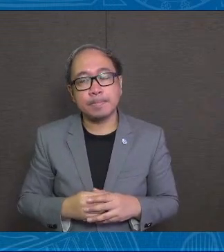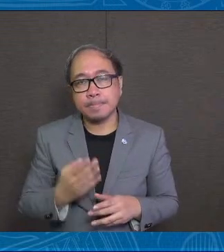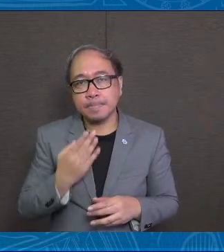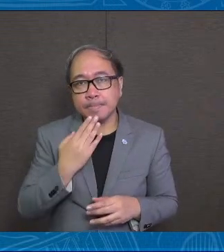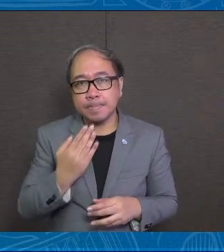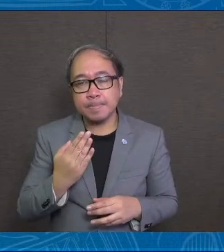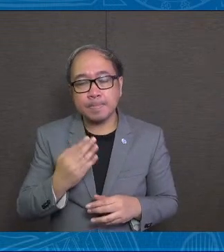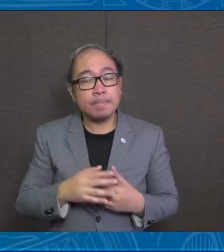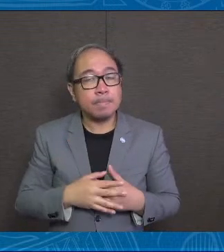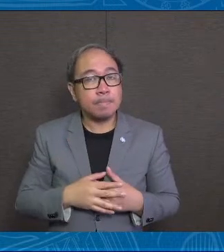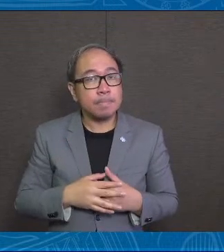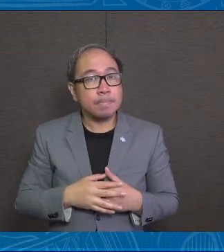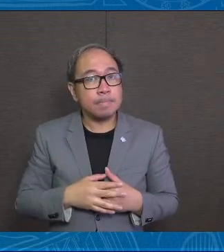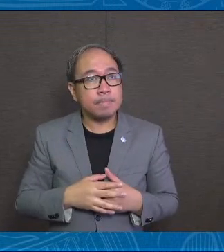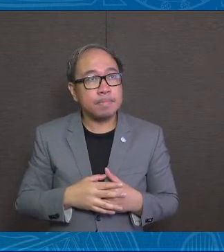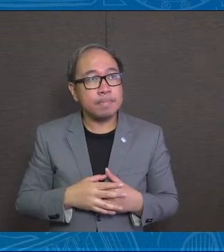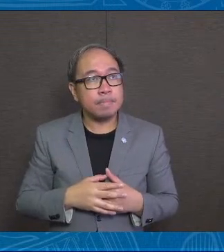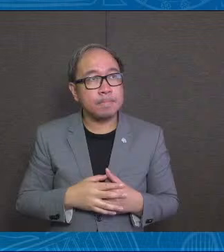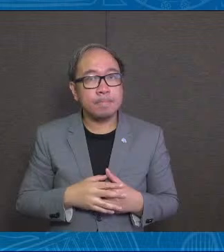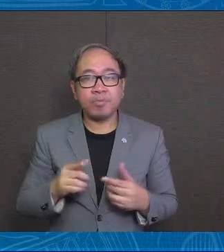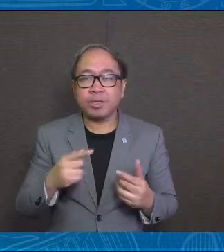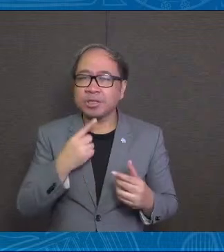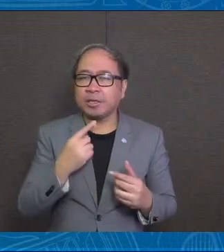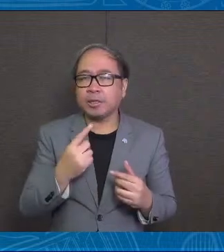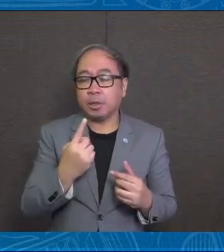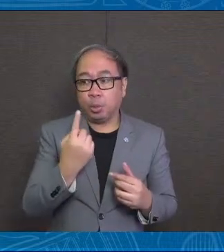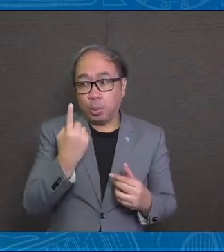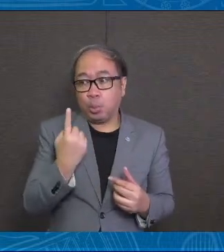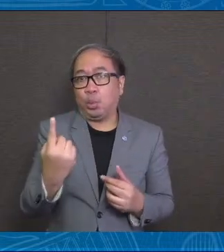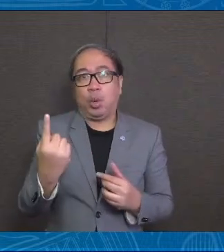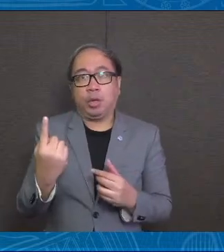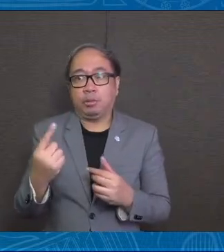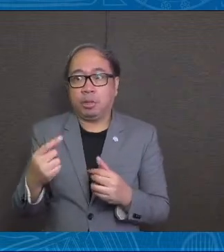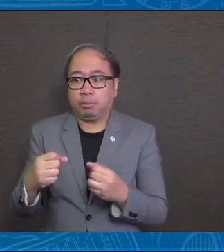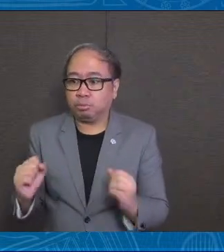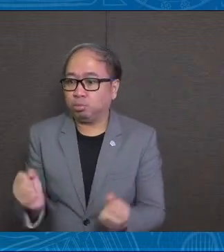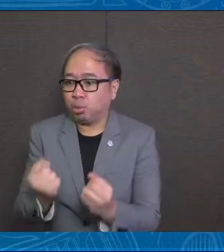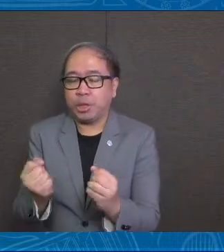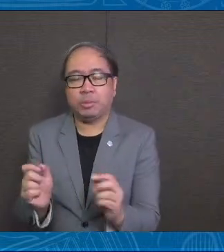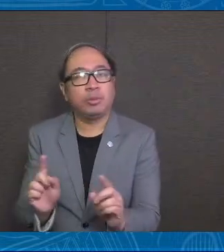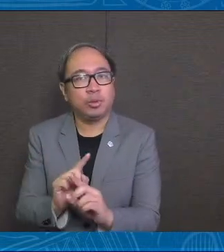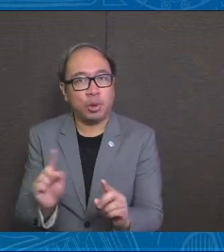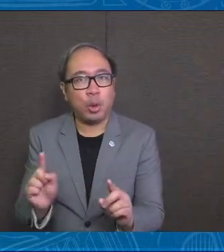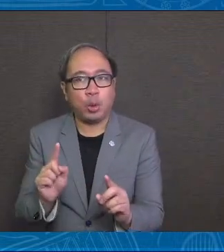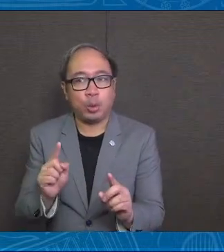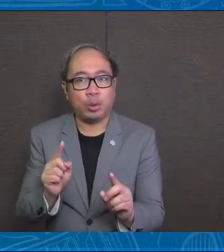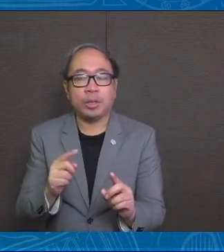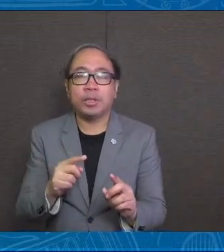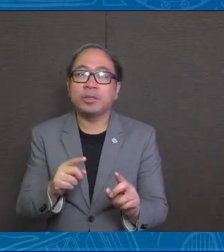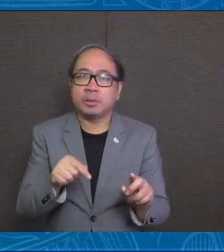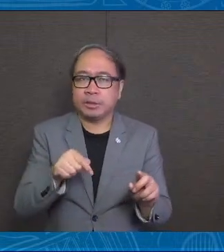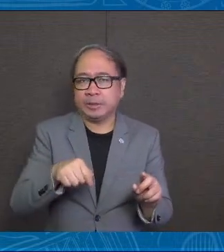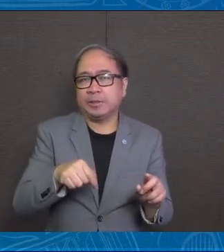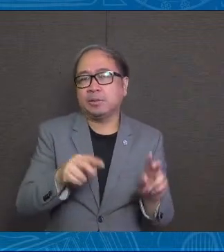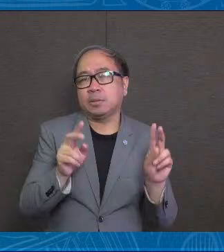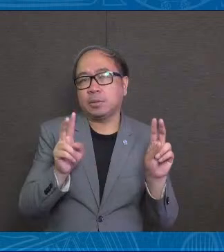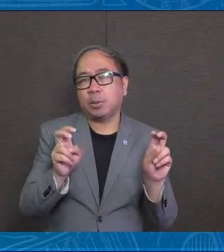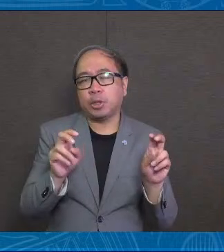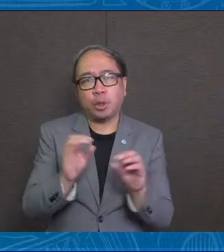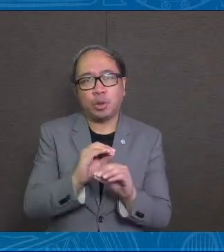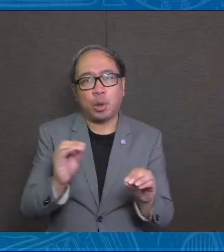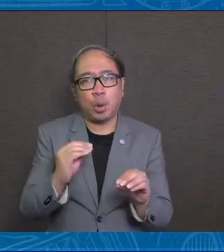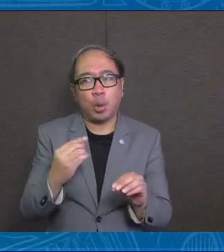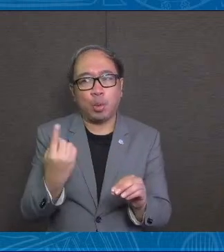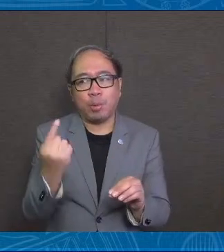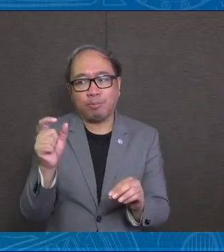For me personally, no man is an island. This is a global village. Okay, this is a global village. Triple